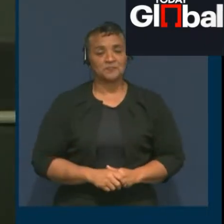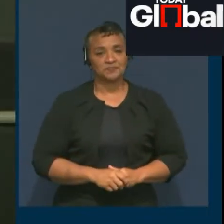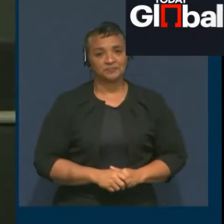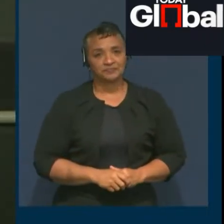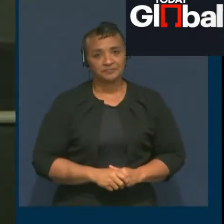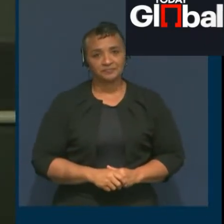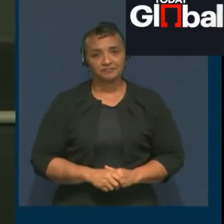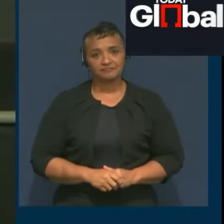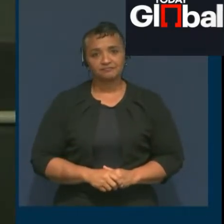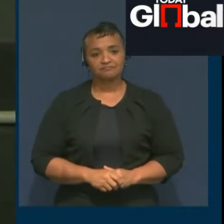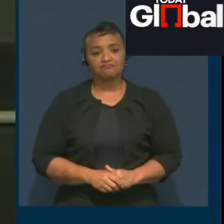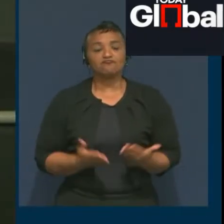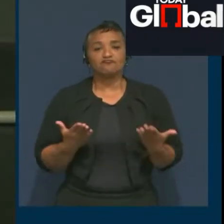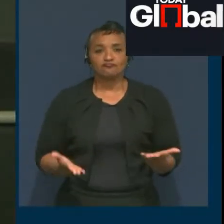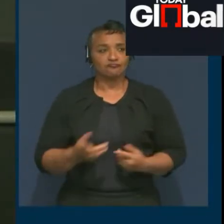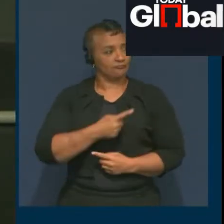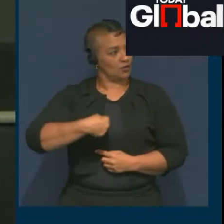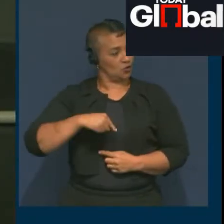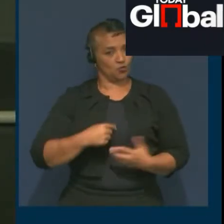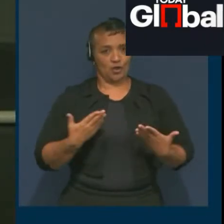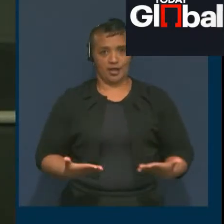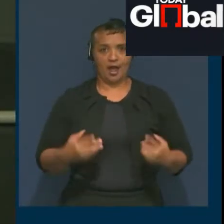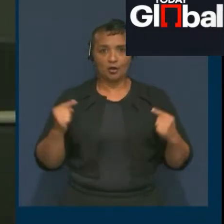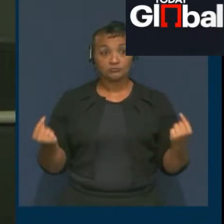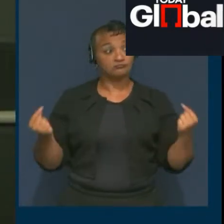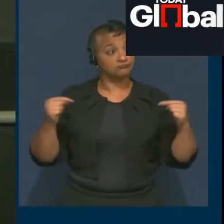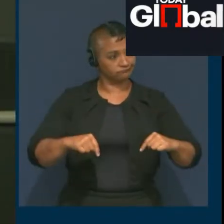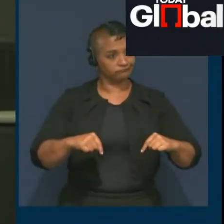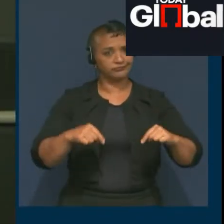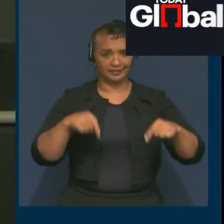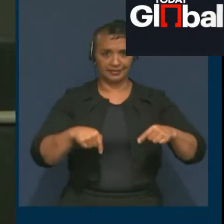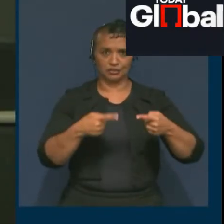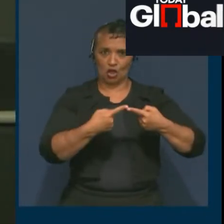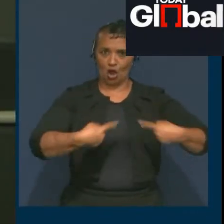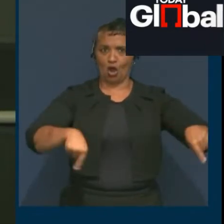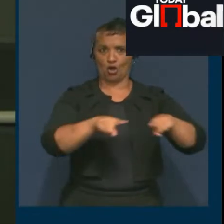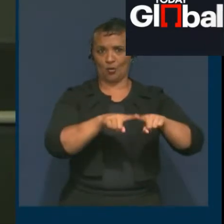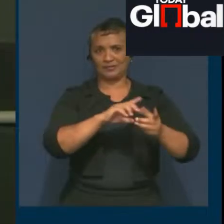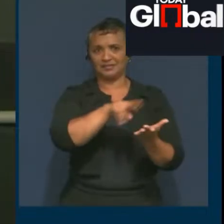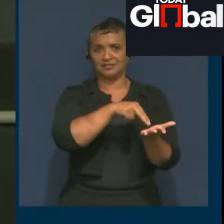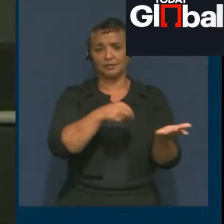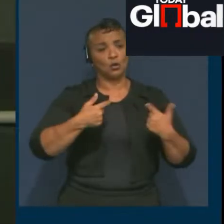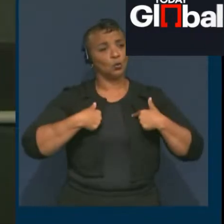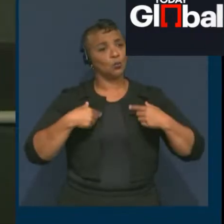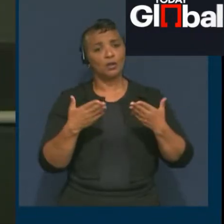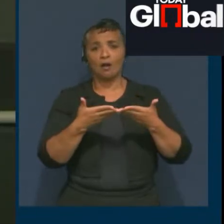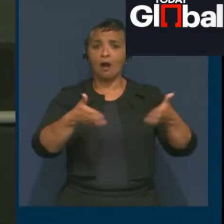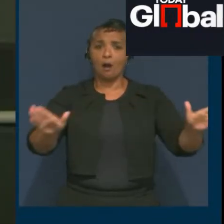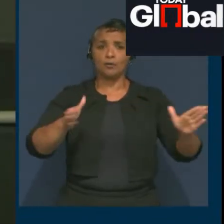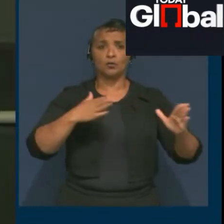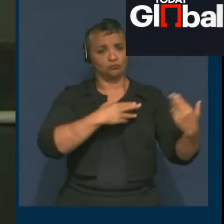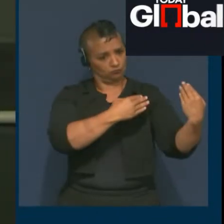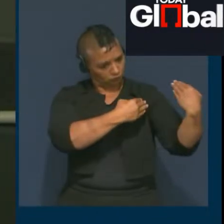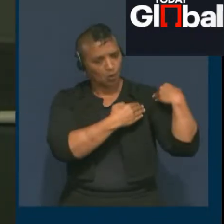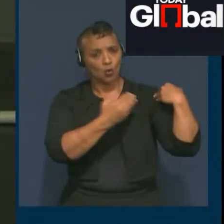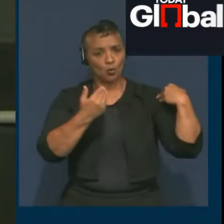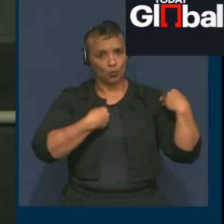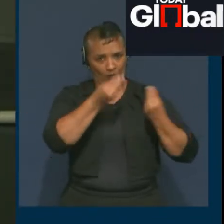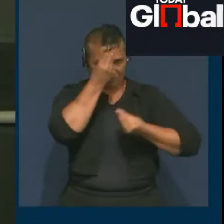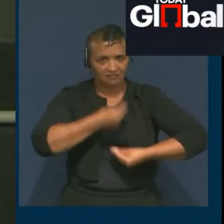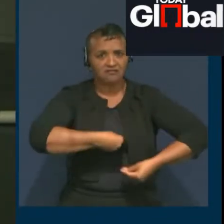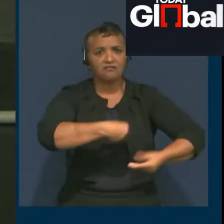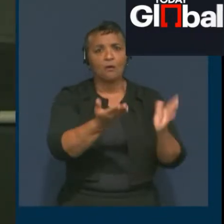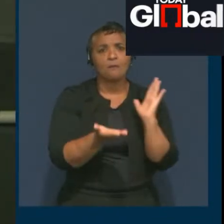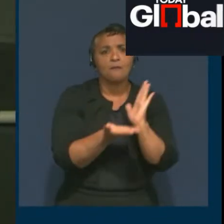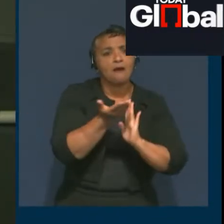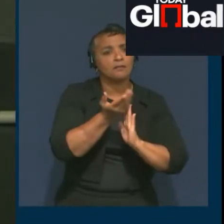It is in this spirit that we come to our dialogue with your distinguished committee with openness and responsibility to present what has been achieved and at the same